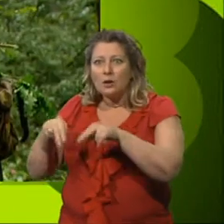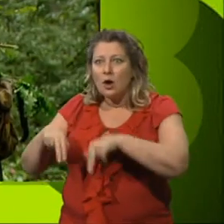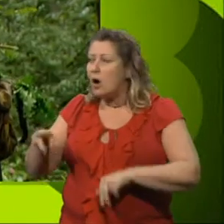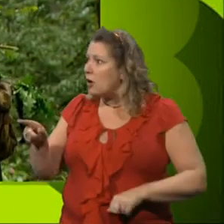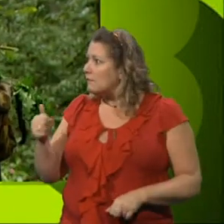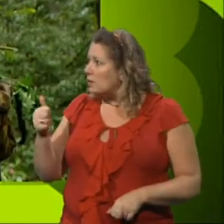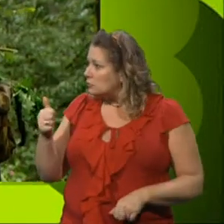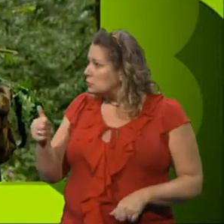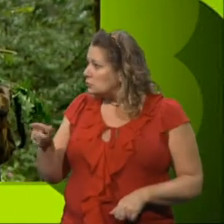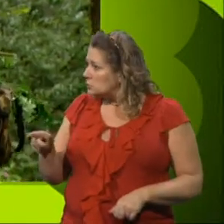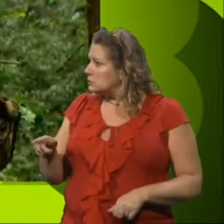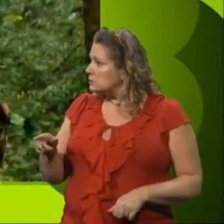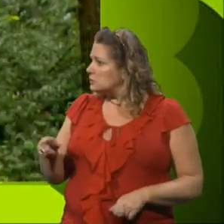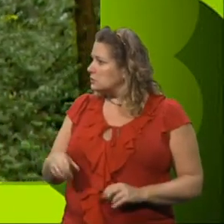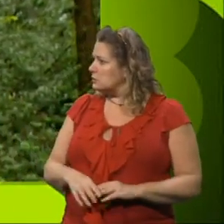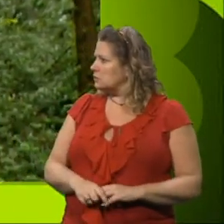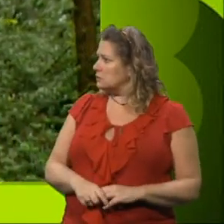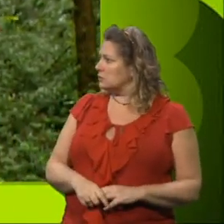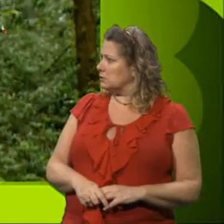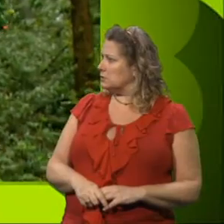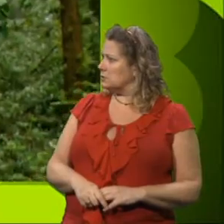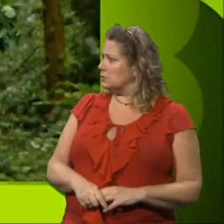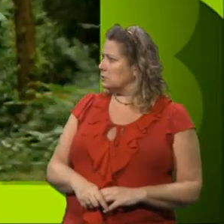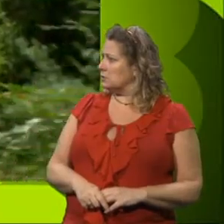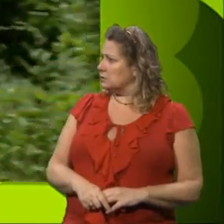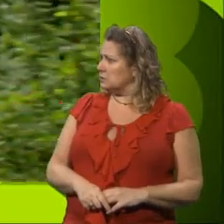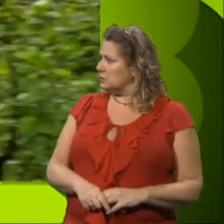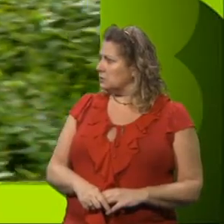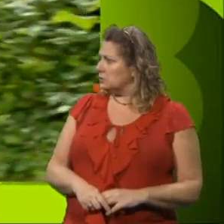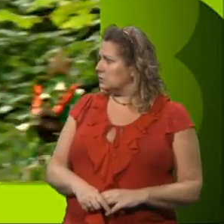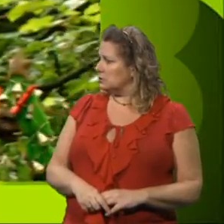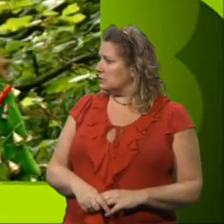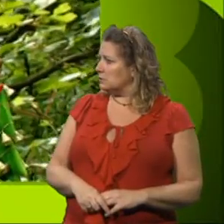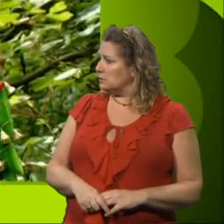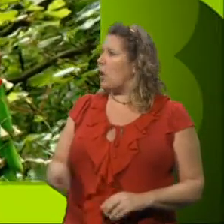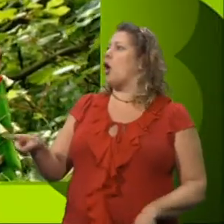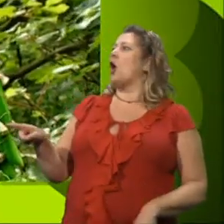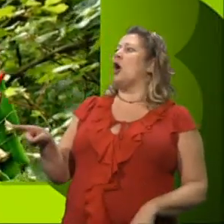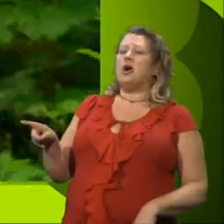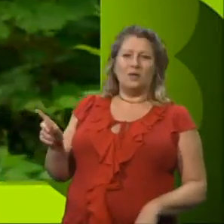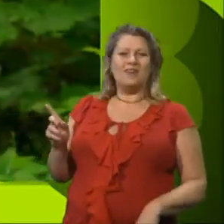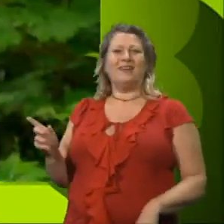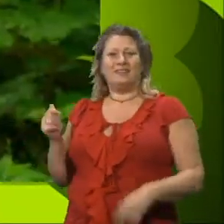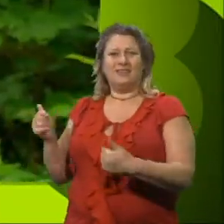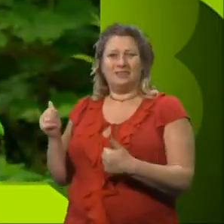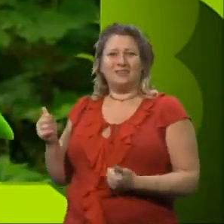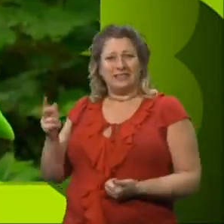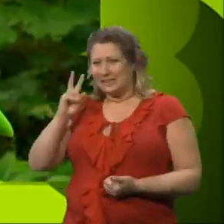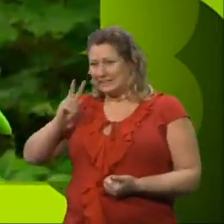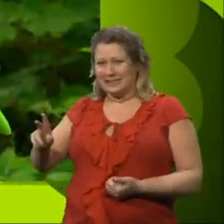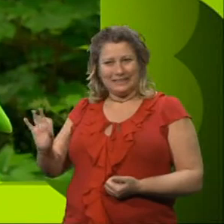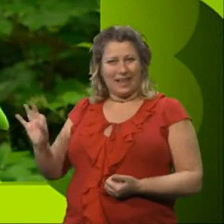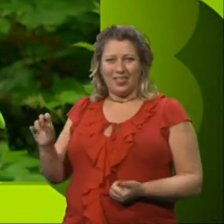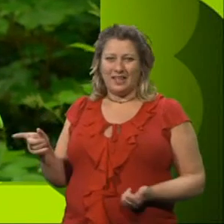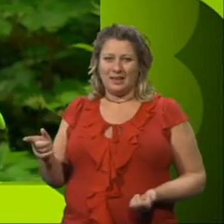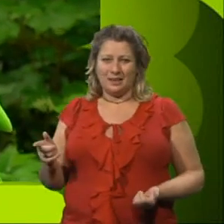moss. Ahem. Oh. Good camouflage, Hacker. You're hardly going to stand out at all.